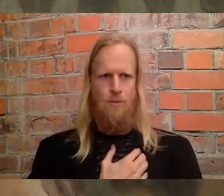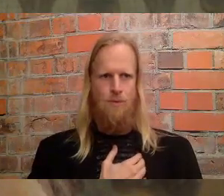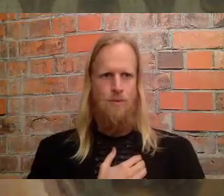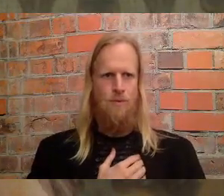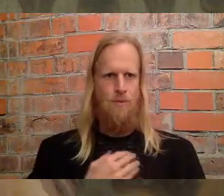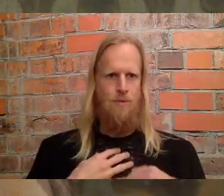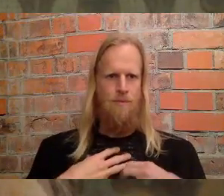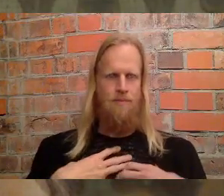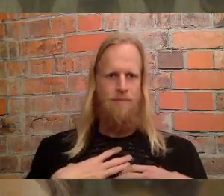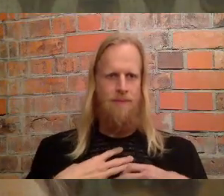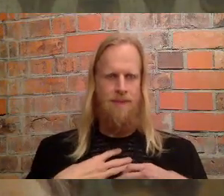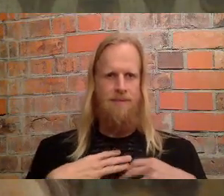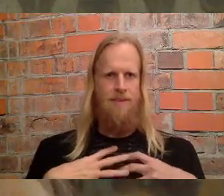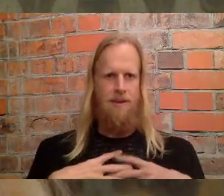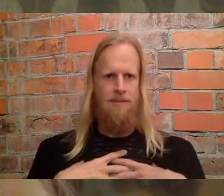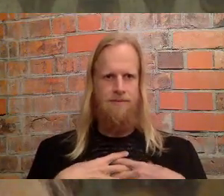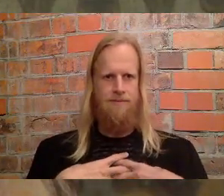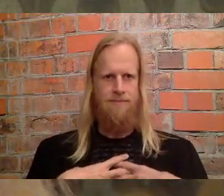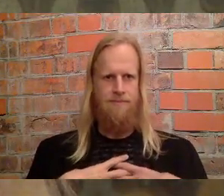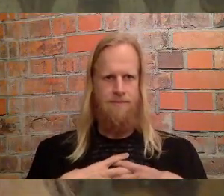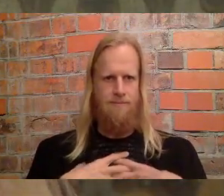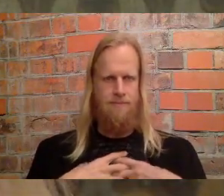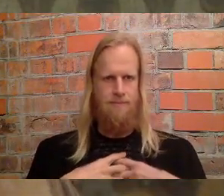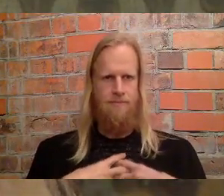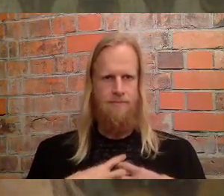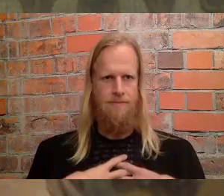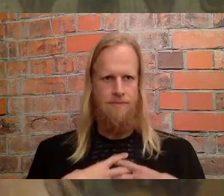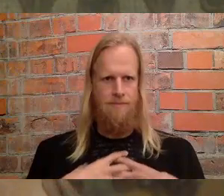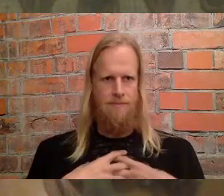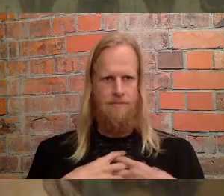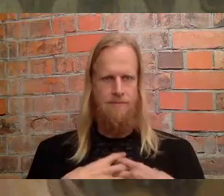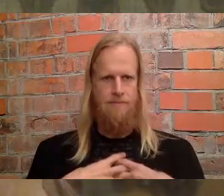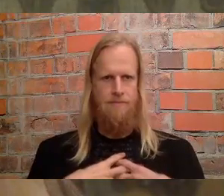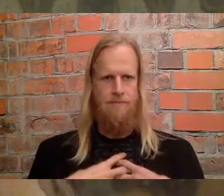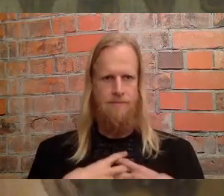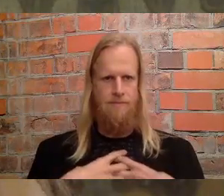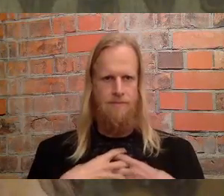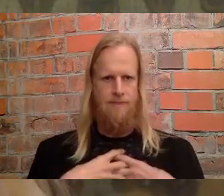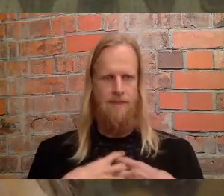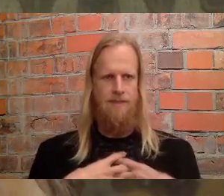Even though this topic feels scary,